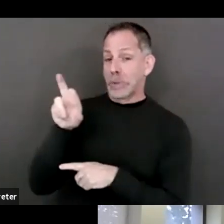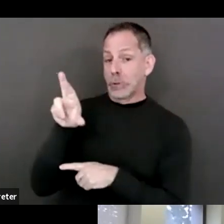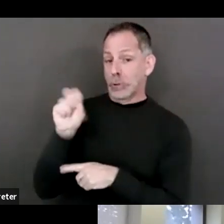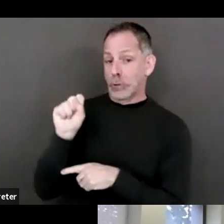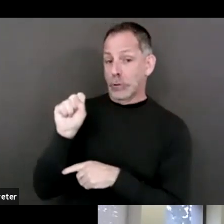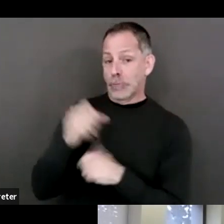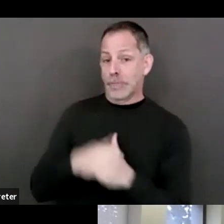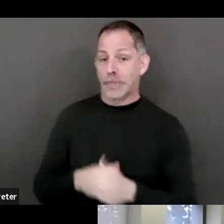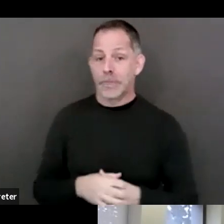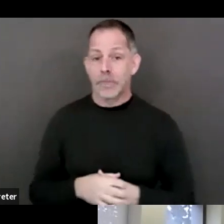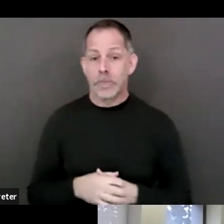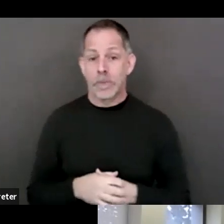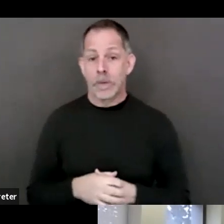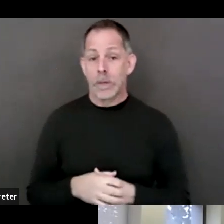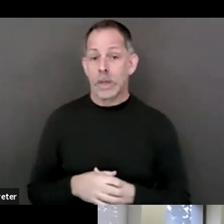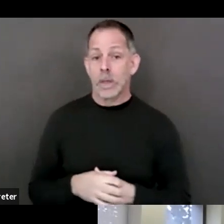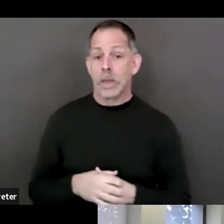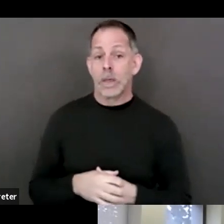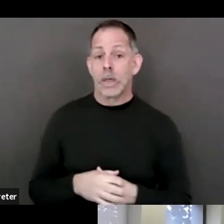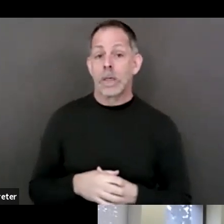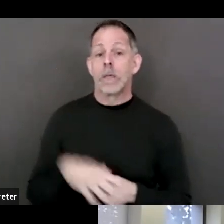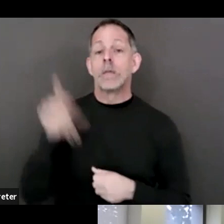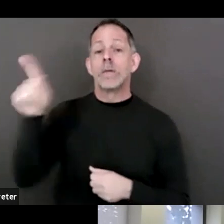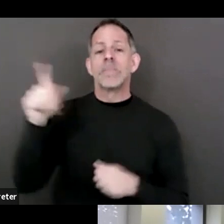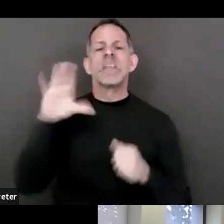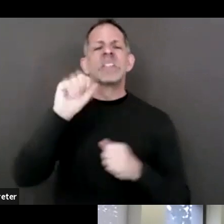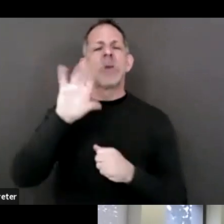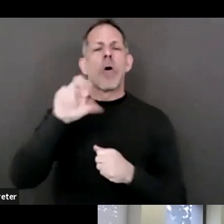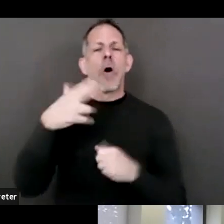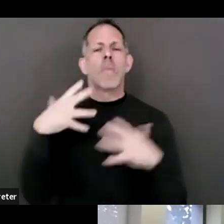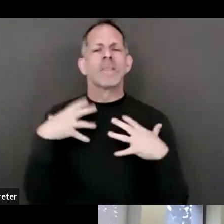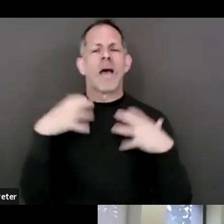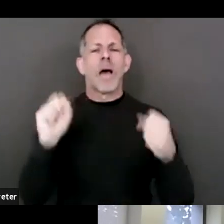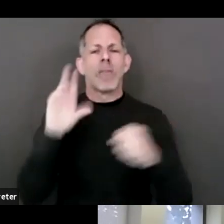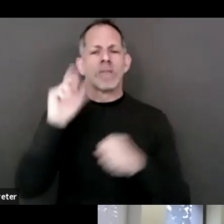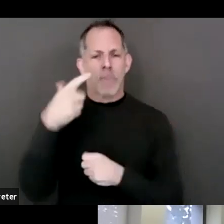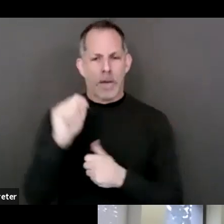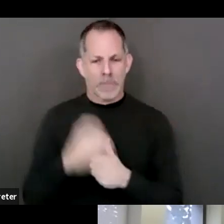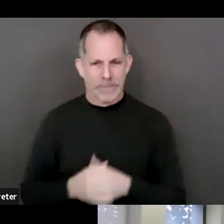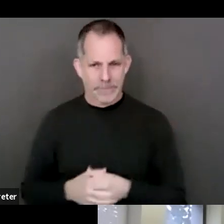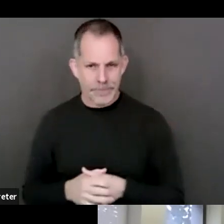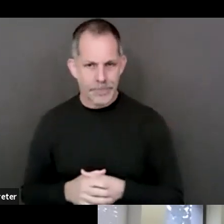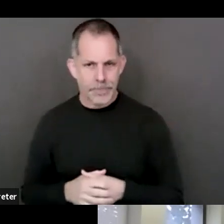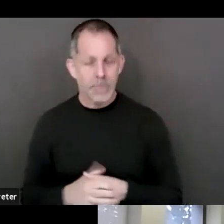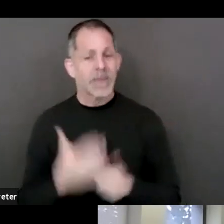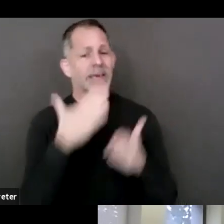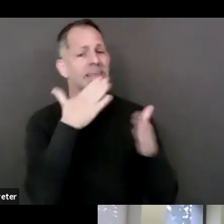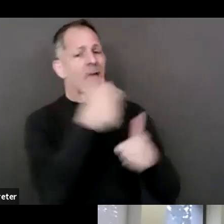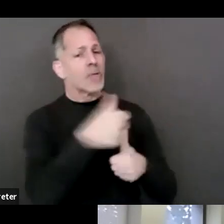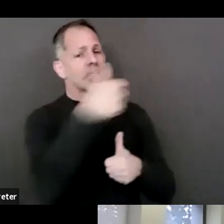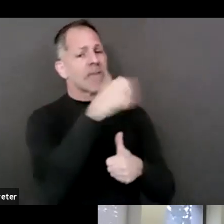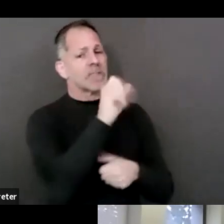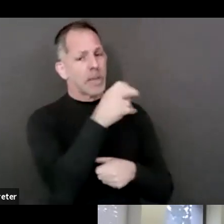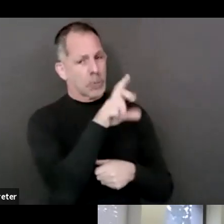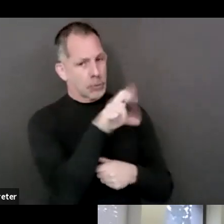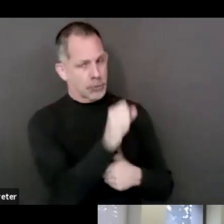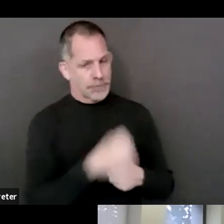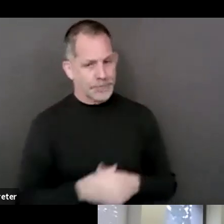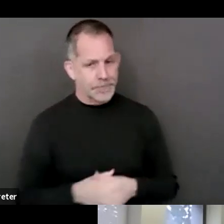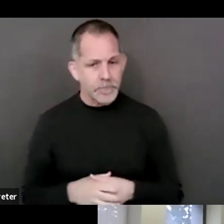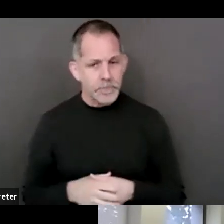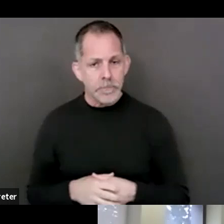Thank you, Executive Summers, and good morning, everyone. With your permission, I'm going to share the screen here.